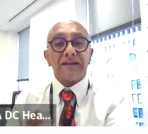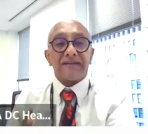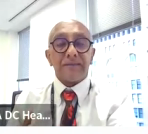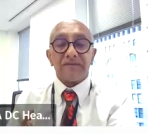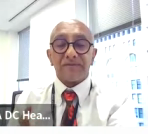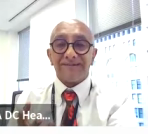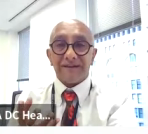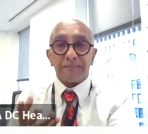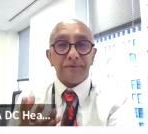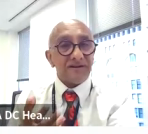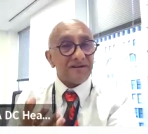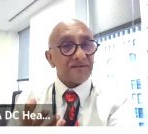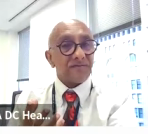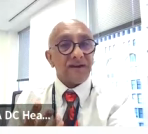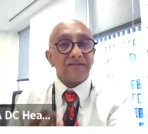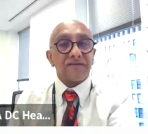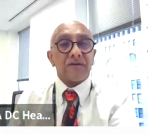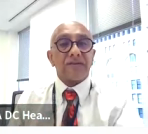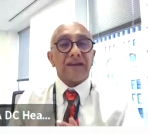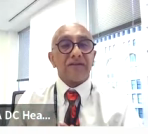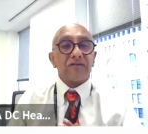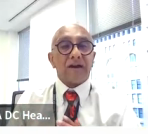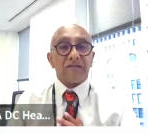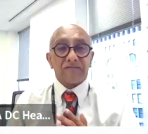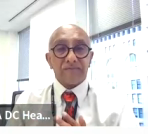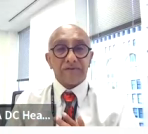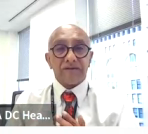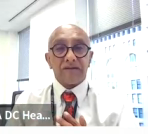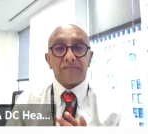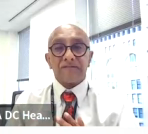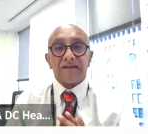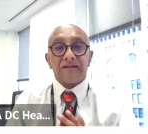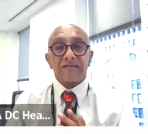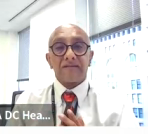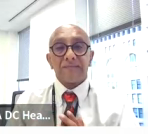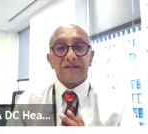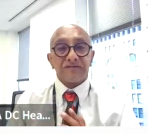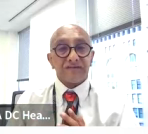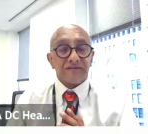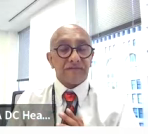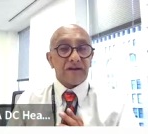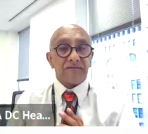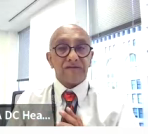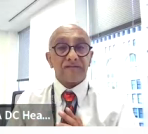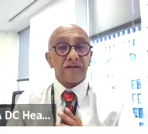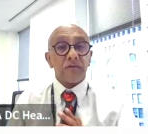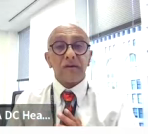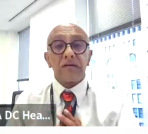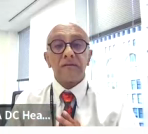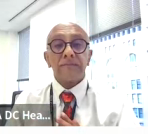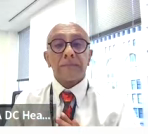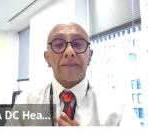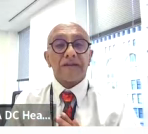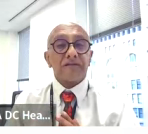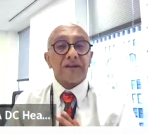When we're looking at numbers, what is that burden, right? So the annual RSV burden amongst adults ages 65 years and